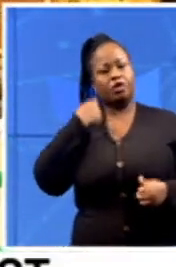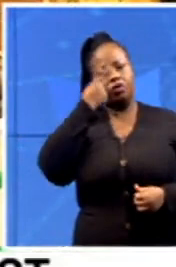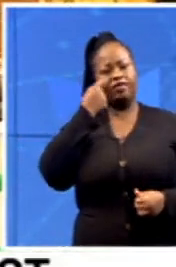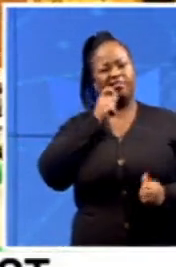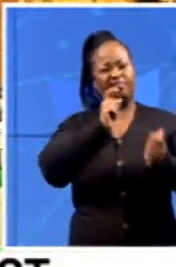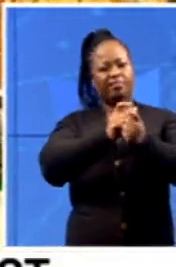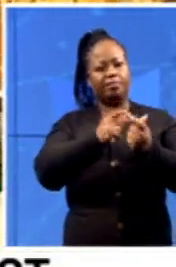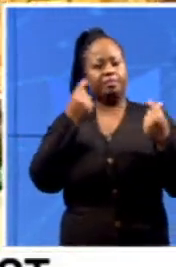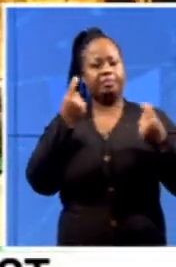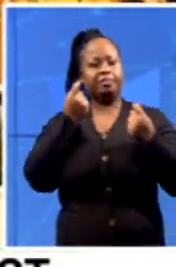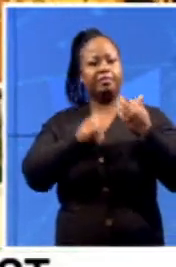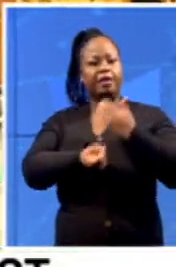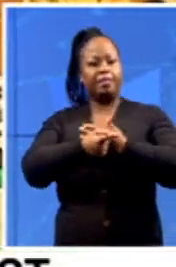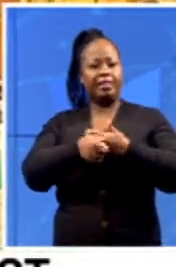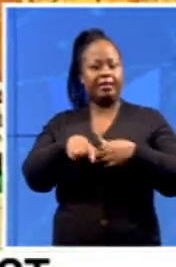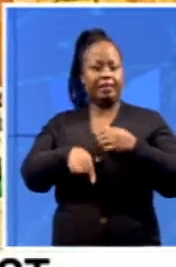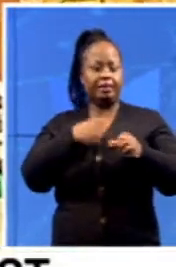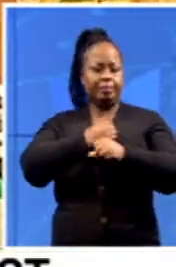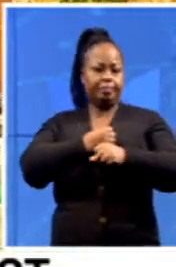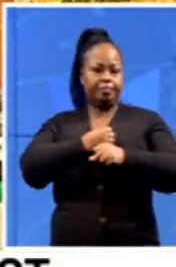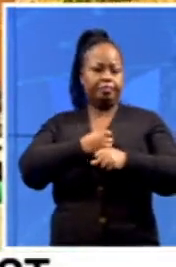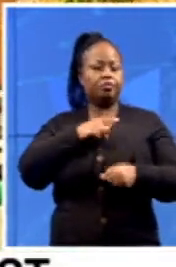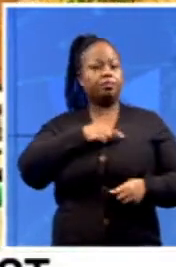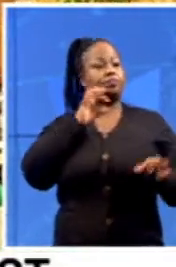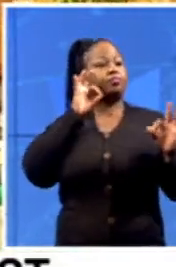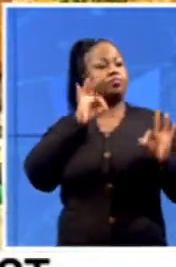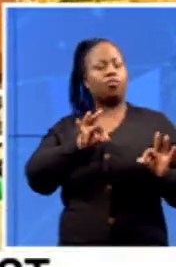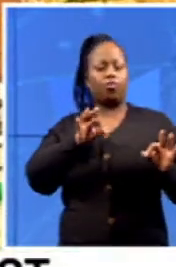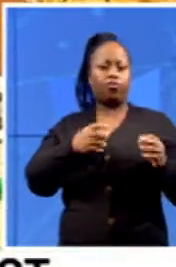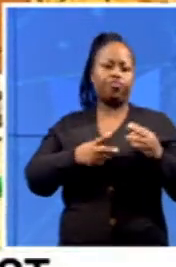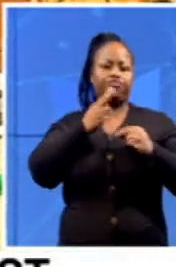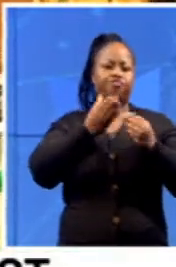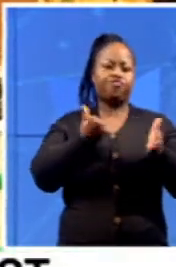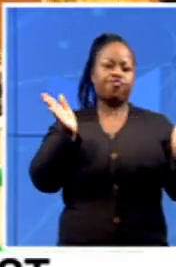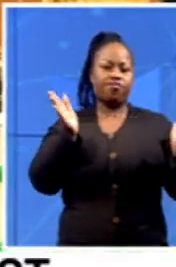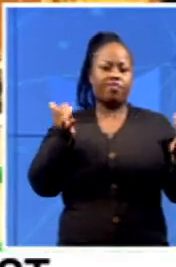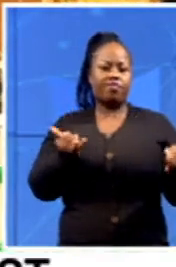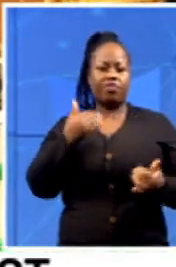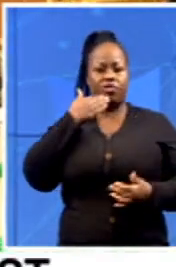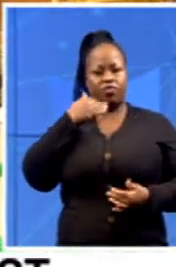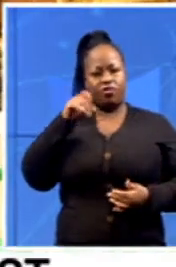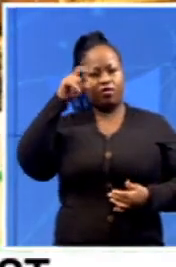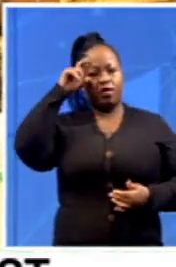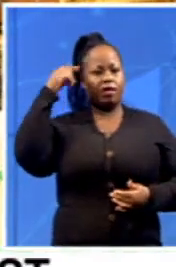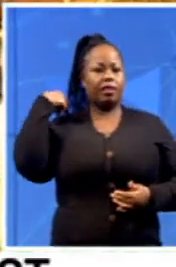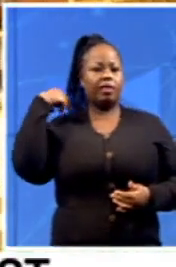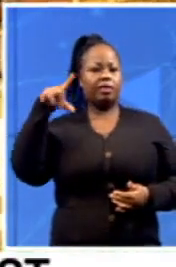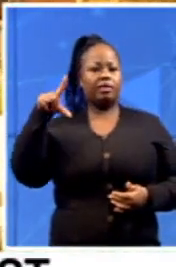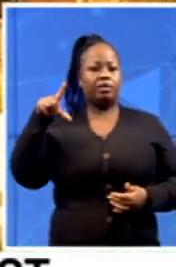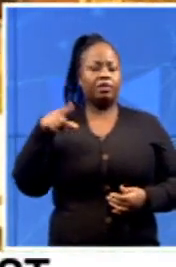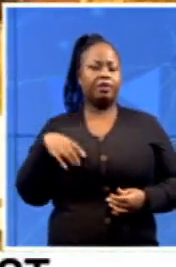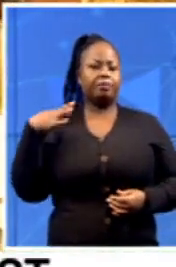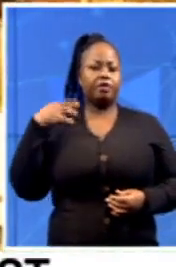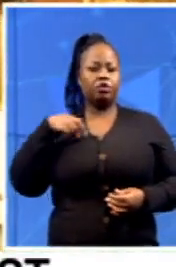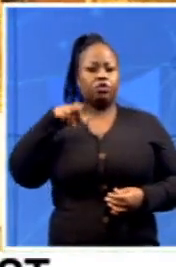this event, this year's ceremony being officially opened by Lindiwe Sisulu, the Minister of Tourism in the country.